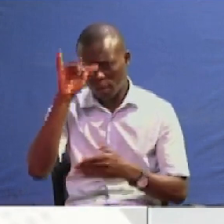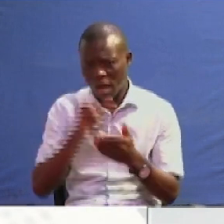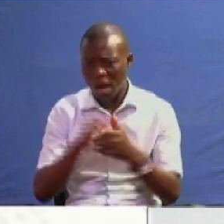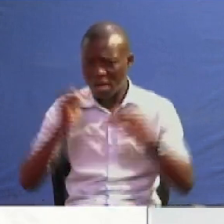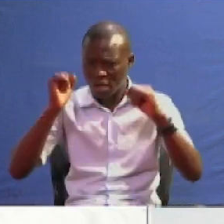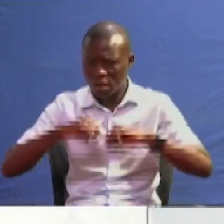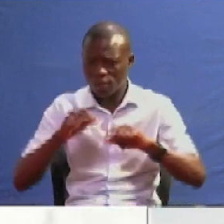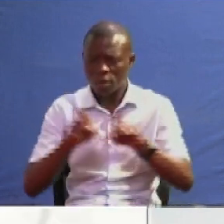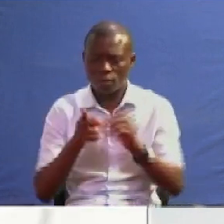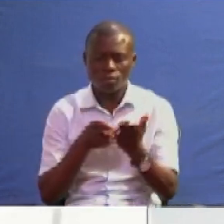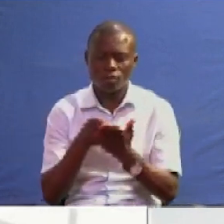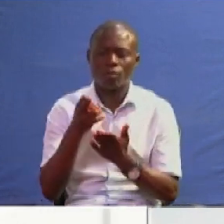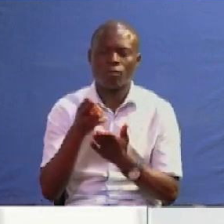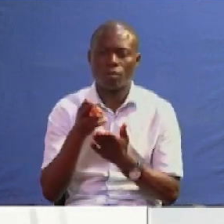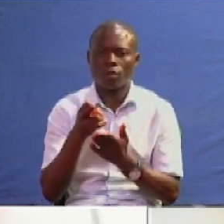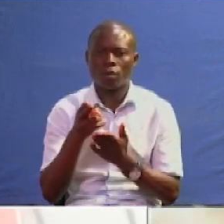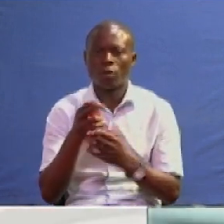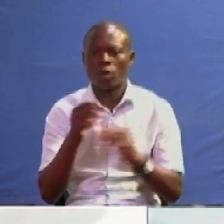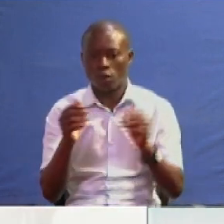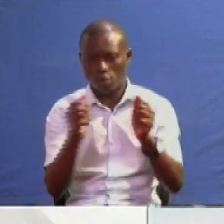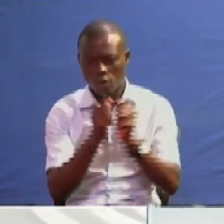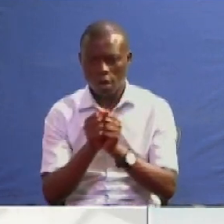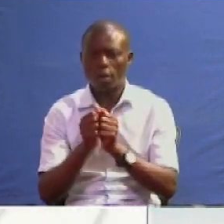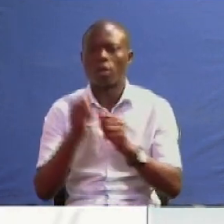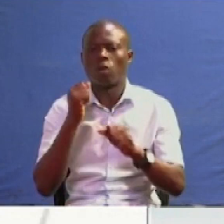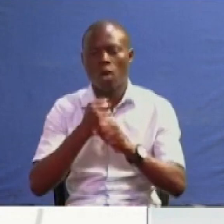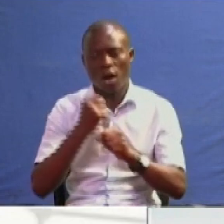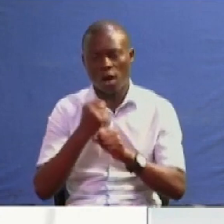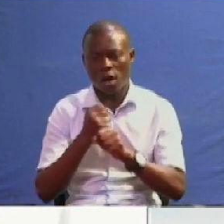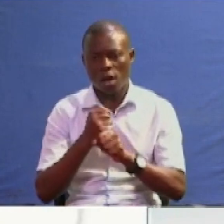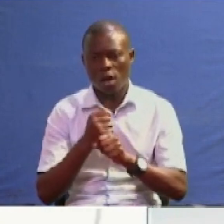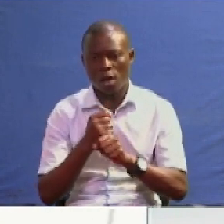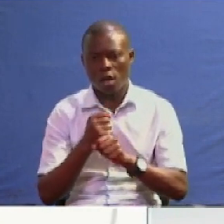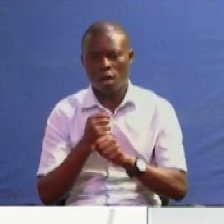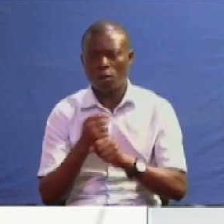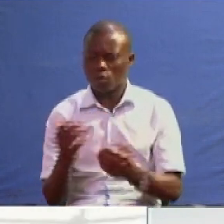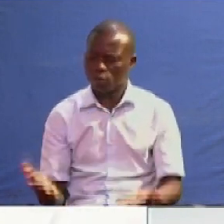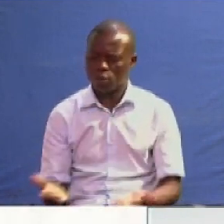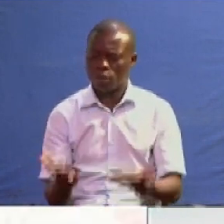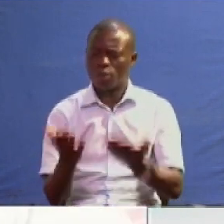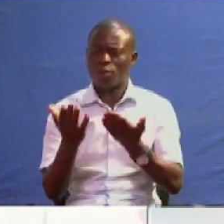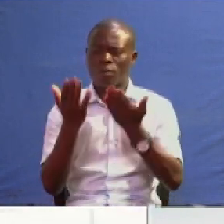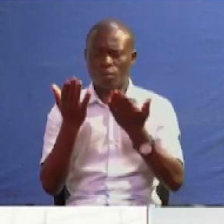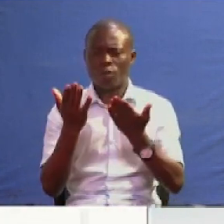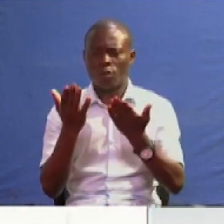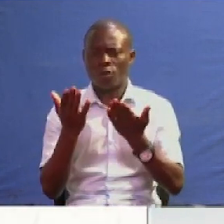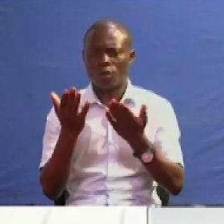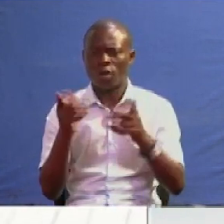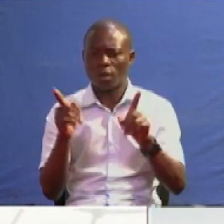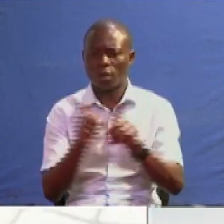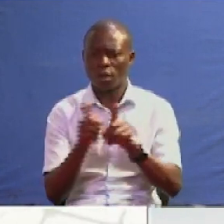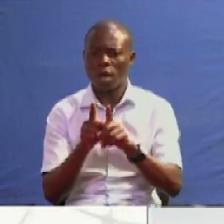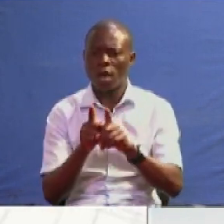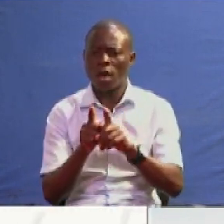capable and honest. Together we will work to promote multilateralism for a